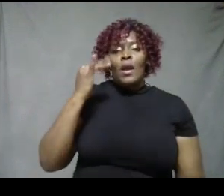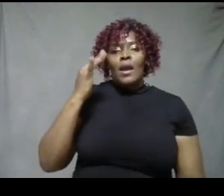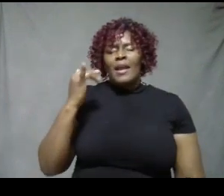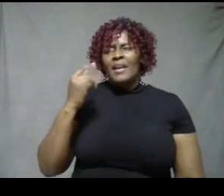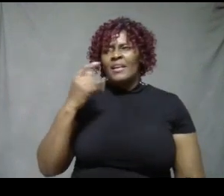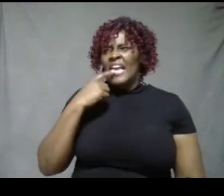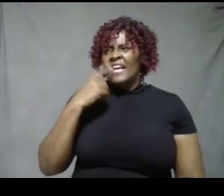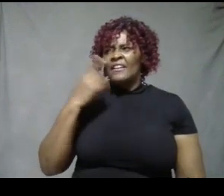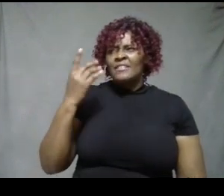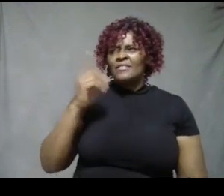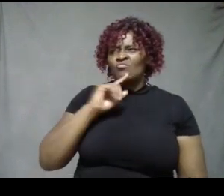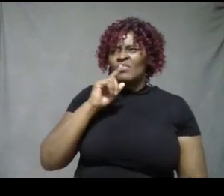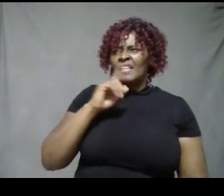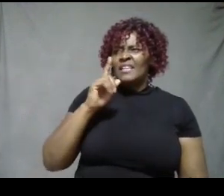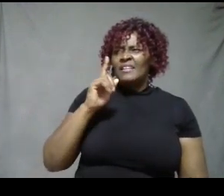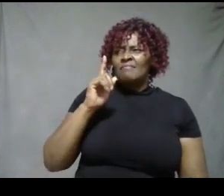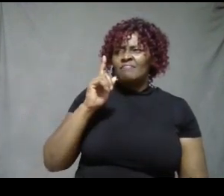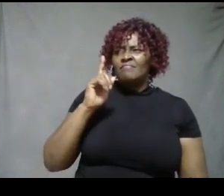understanding,